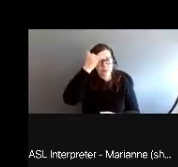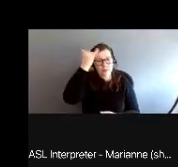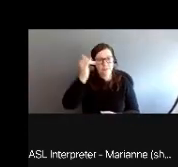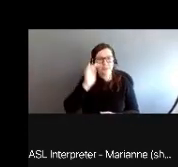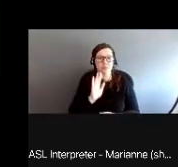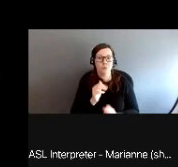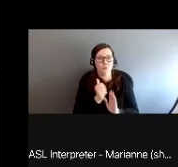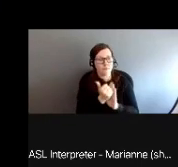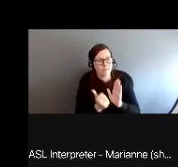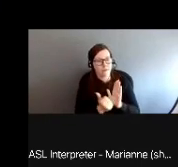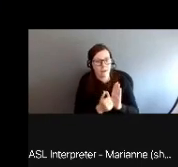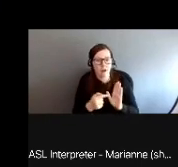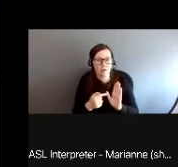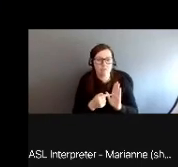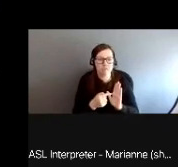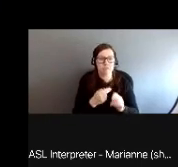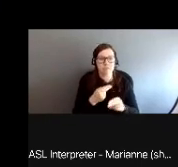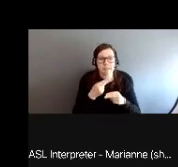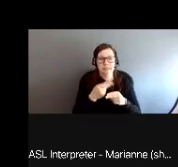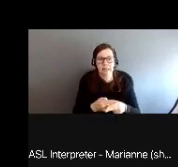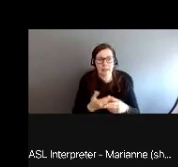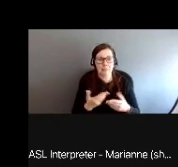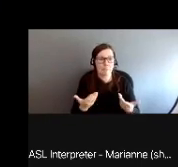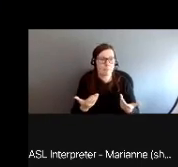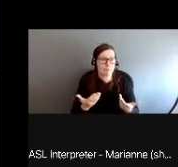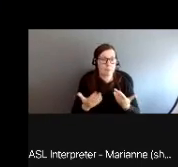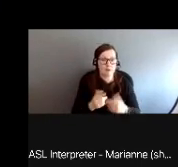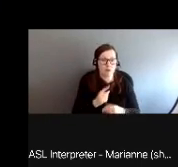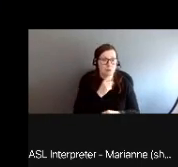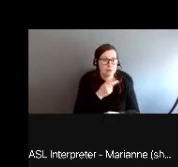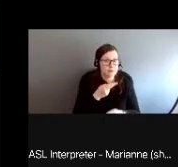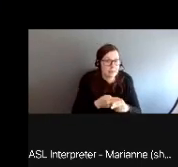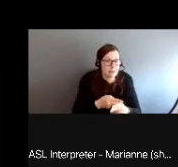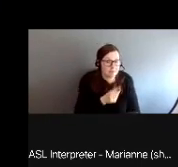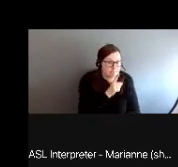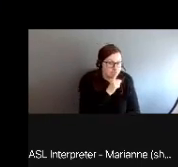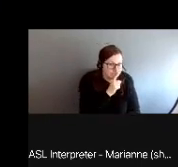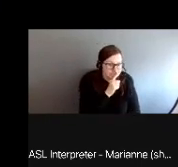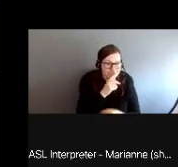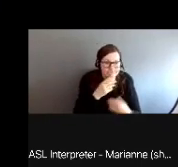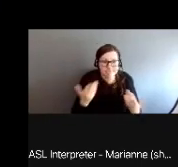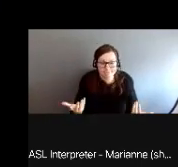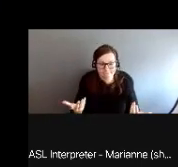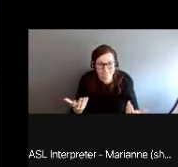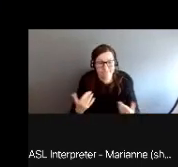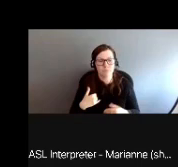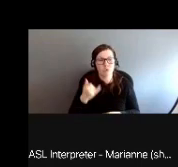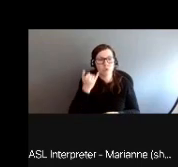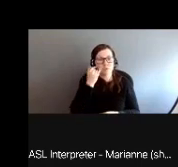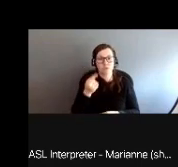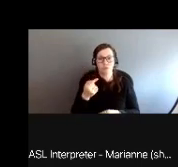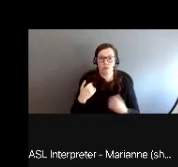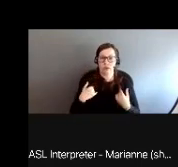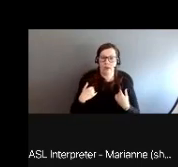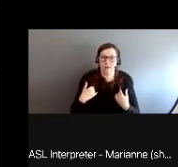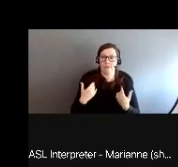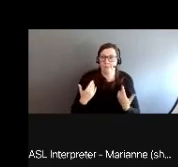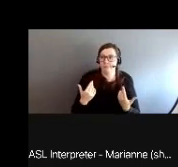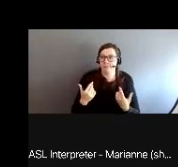have regular info@gmail accounts, you can use those as well. That way you're kind of distancing